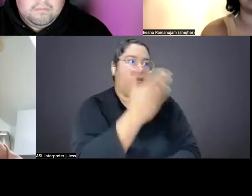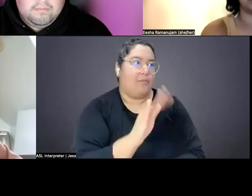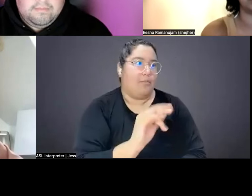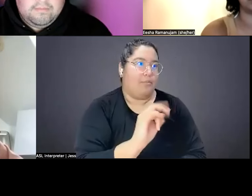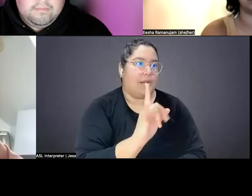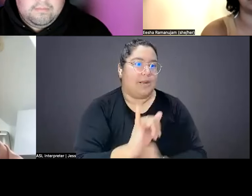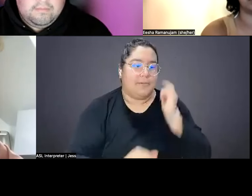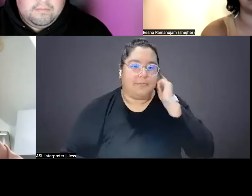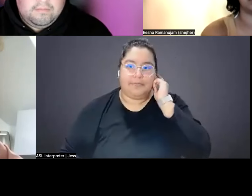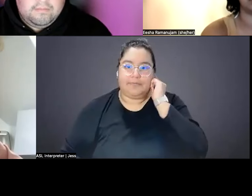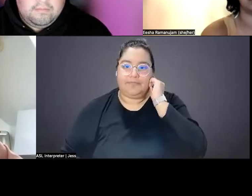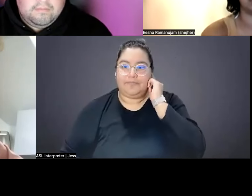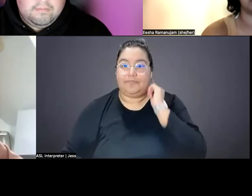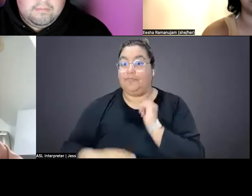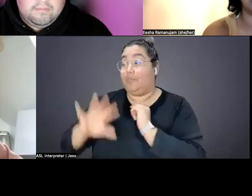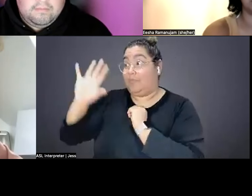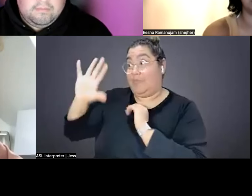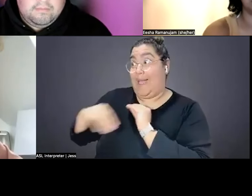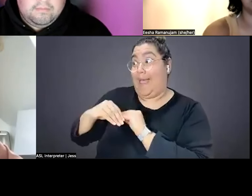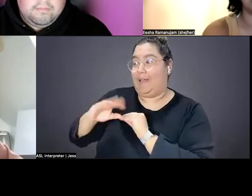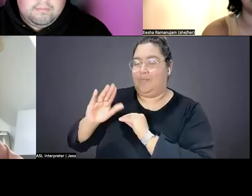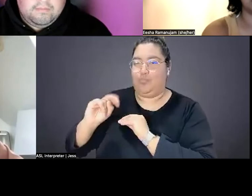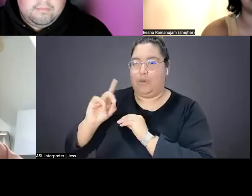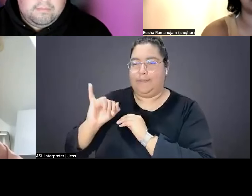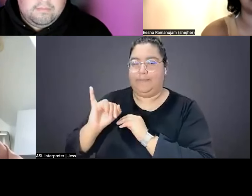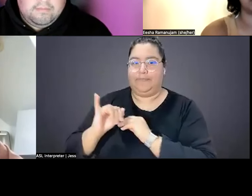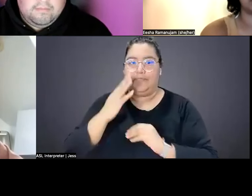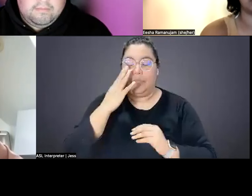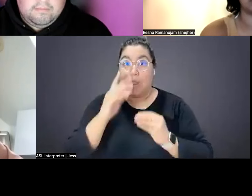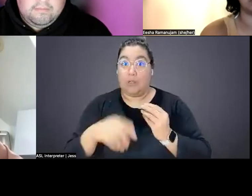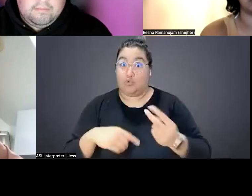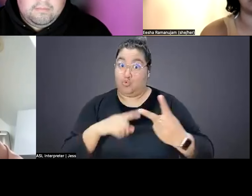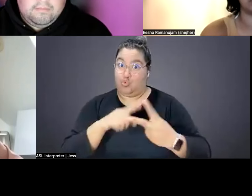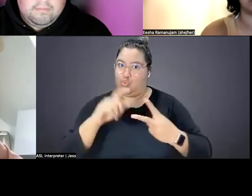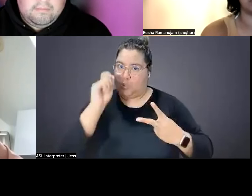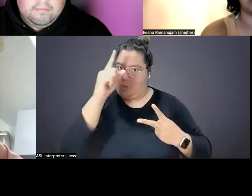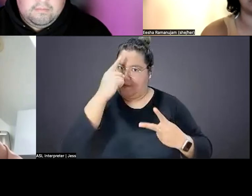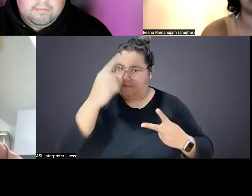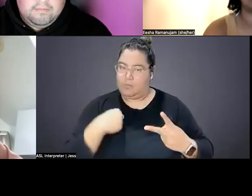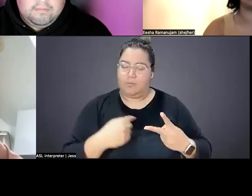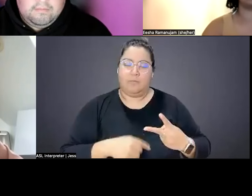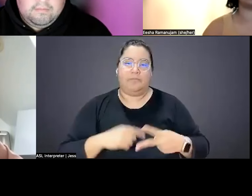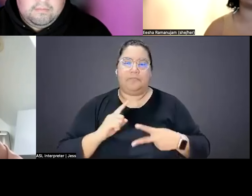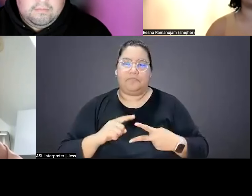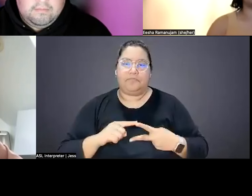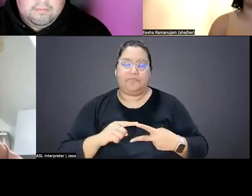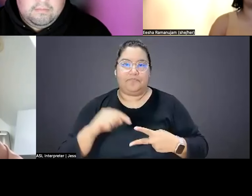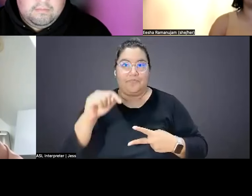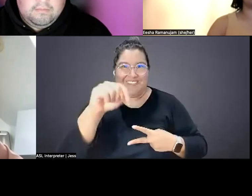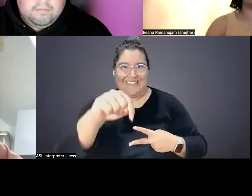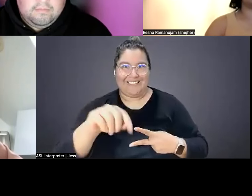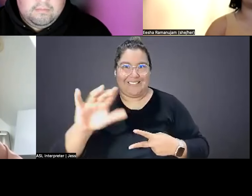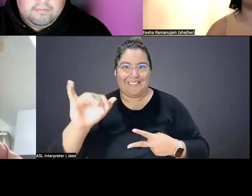One more quick thing, sorry, before we move. In terms of two surprises for me, one was like in this case, one of the